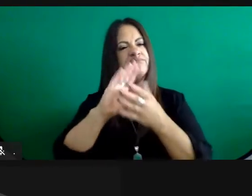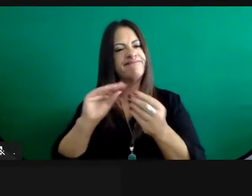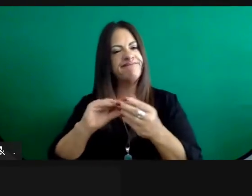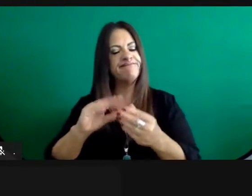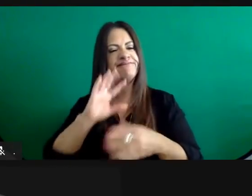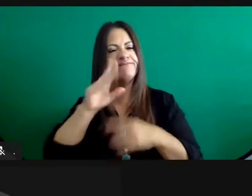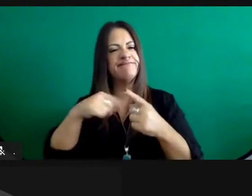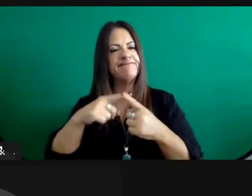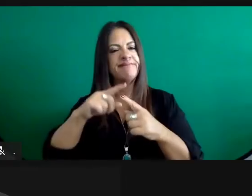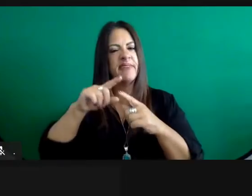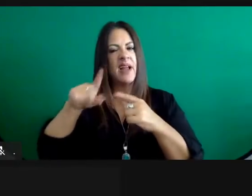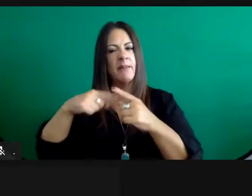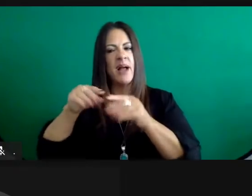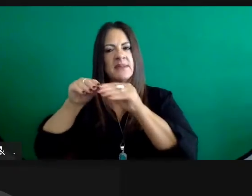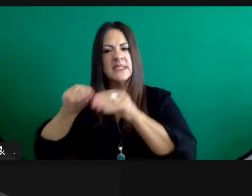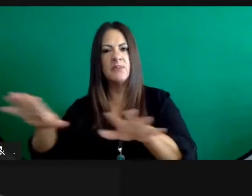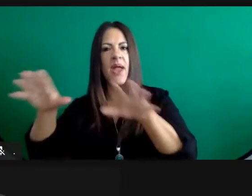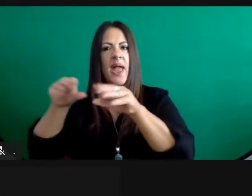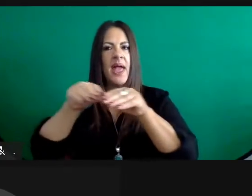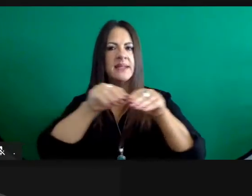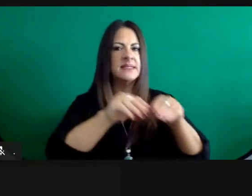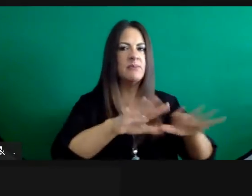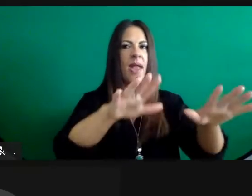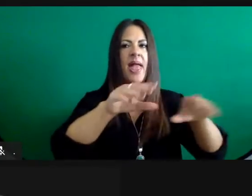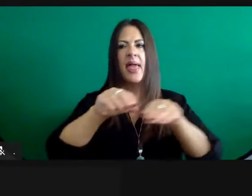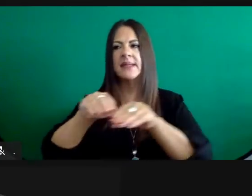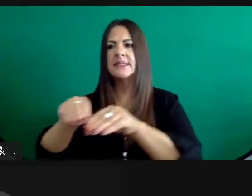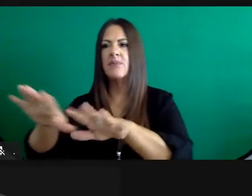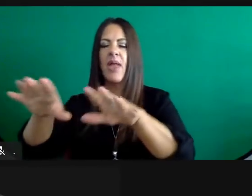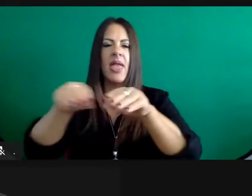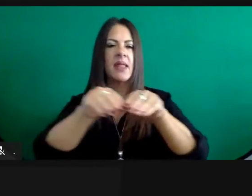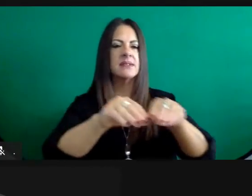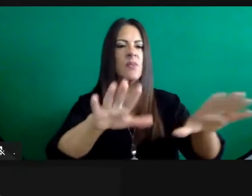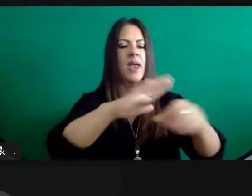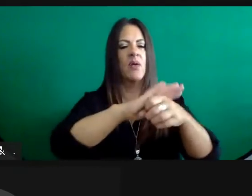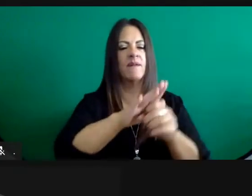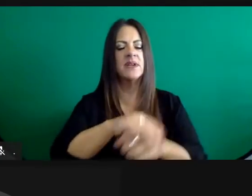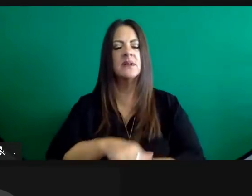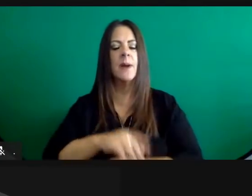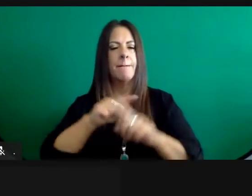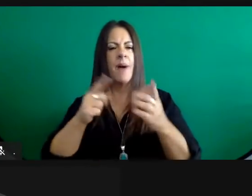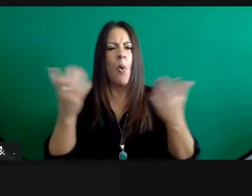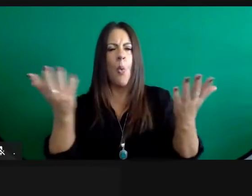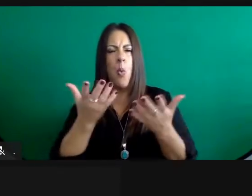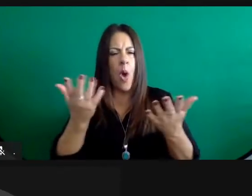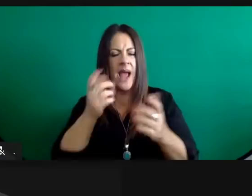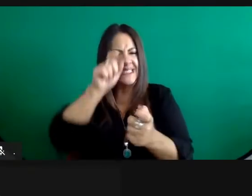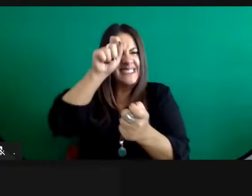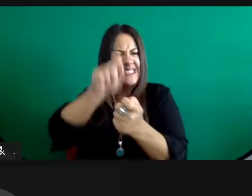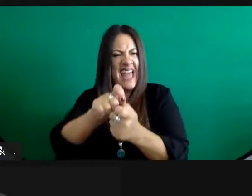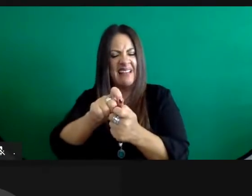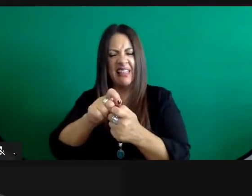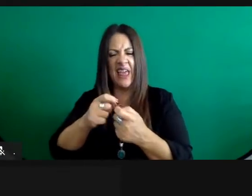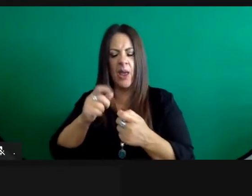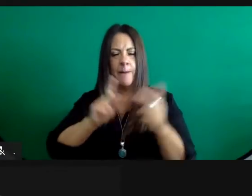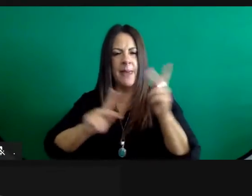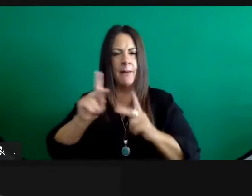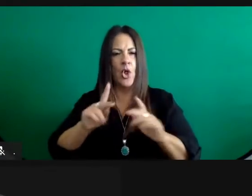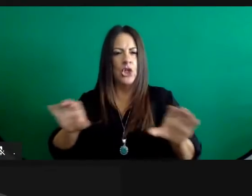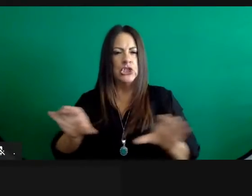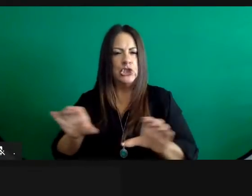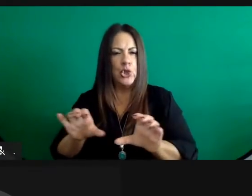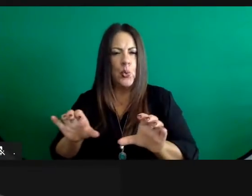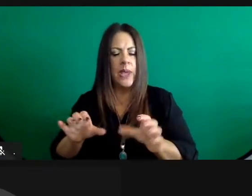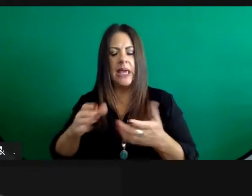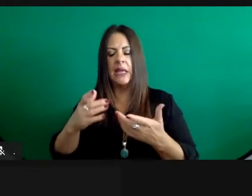a more firm, data-driven sense of what kinds of activities are driving this surge that we're in now. Is